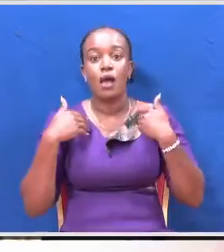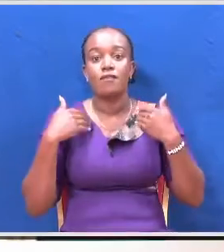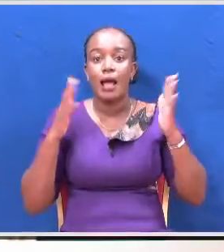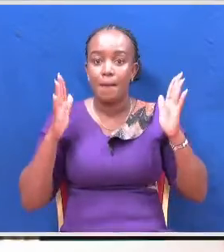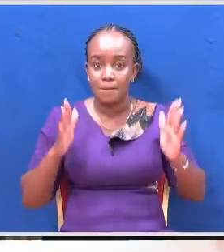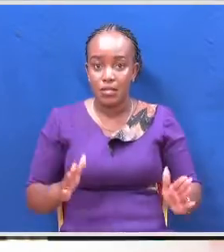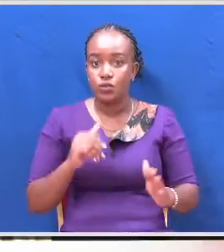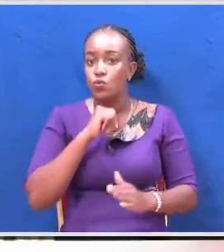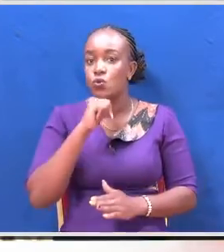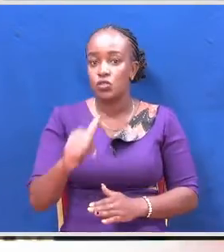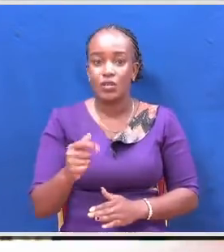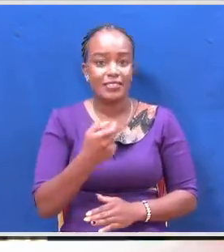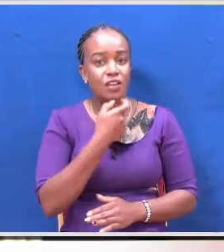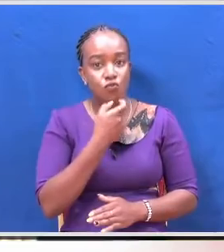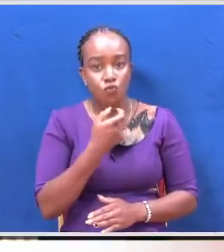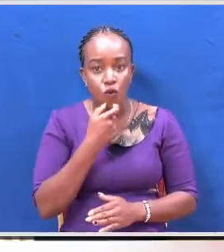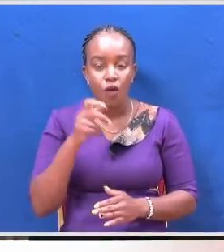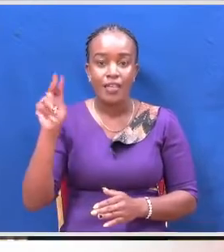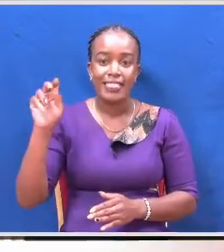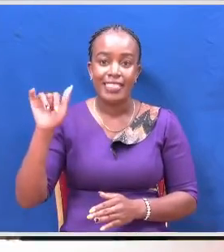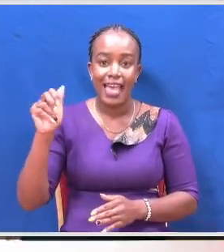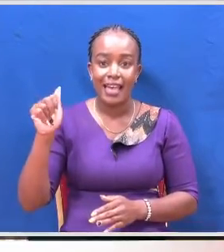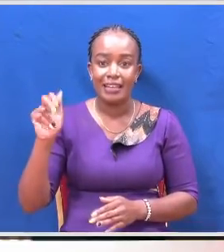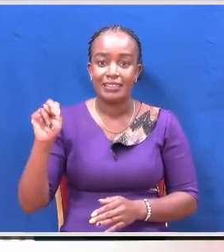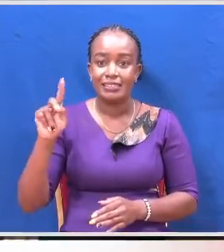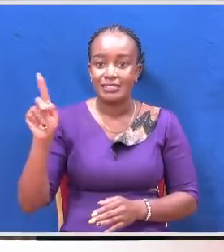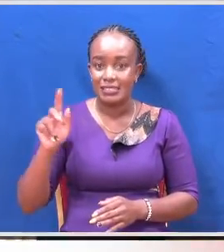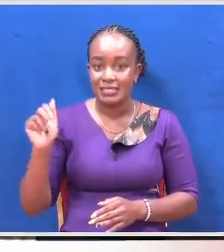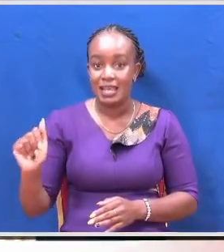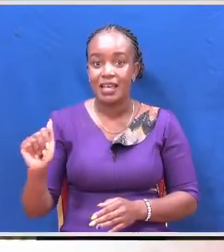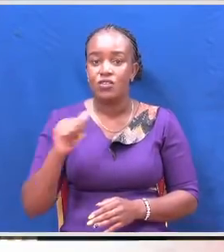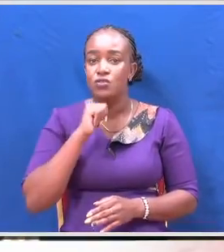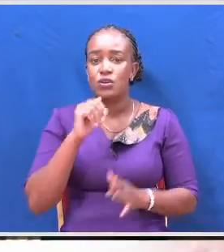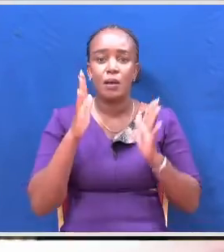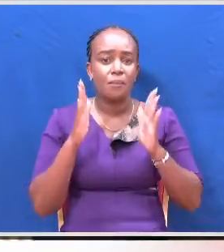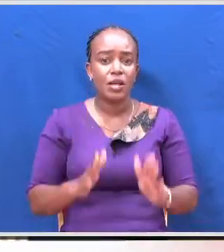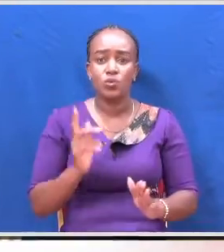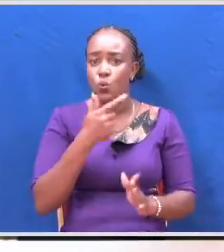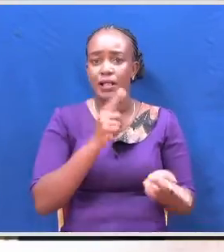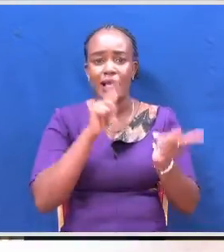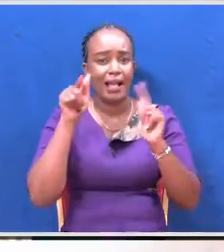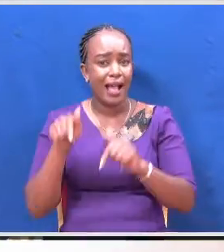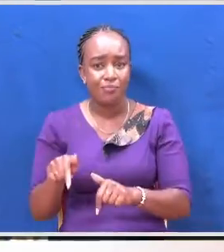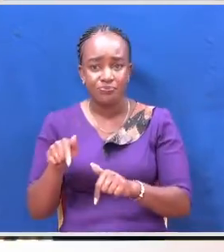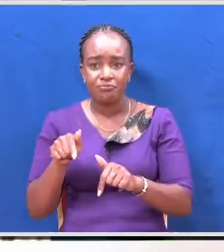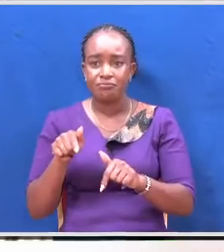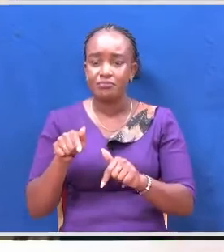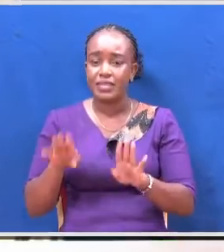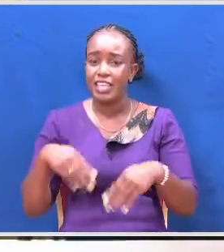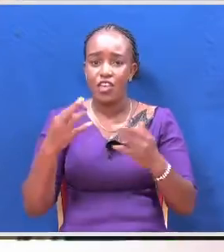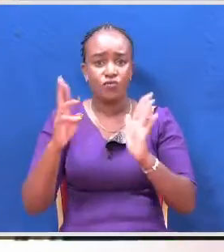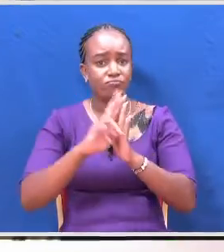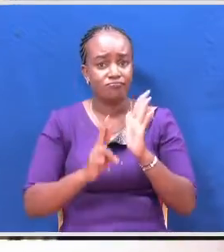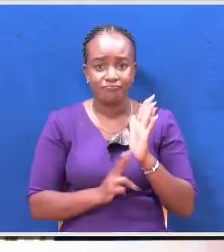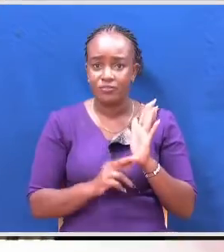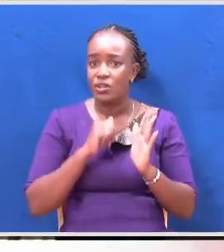Luo Nyanza. Somebody who will only work with the people he will found on the ground, not somebody who will come and give us condition or pick people from his